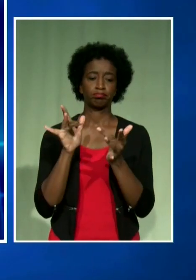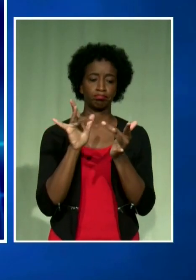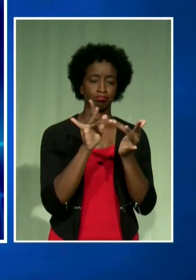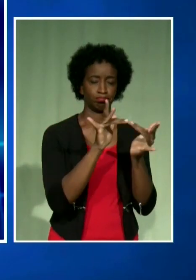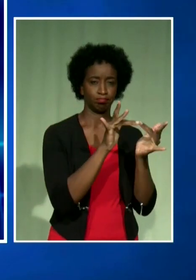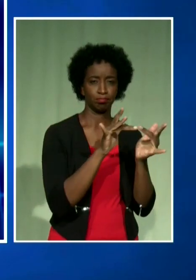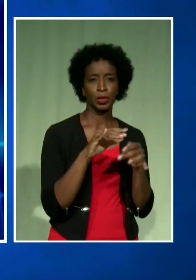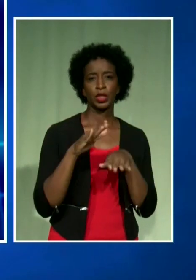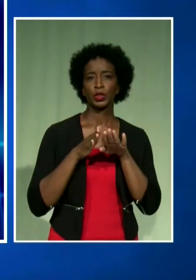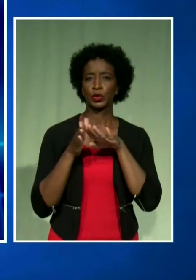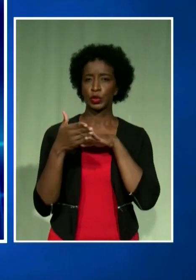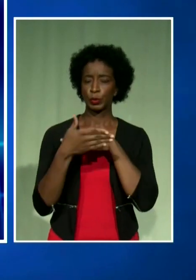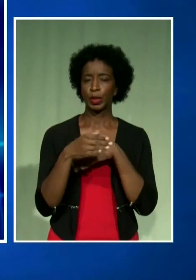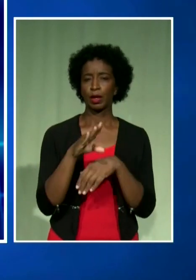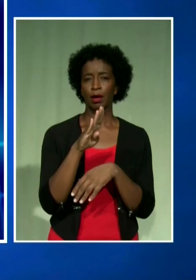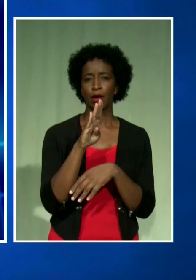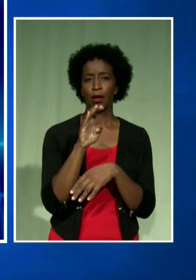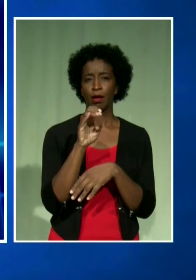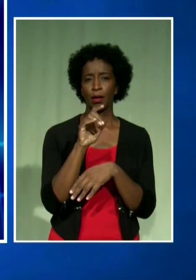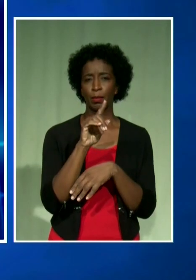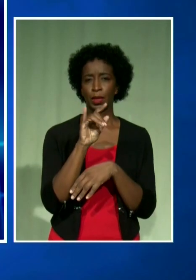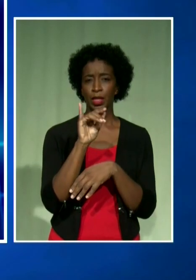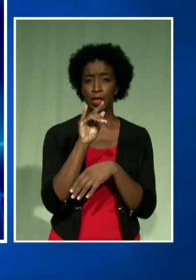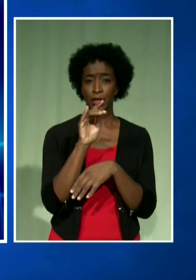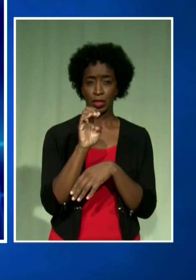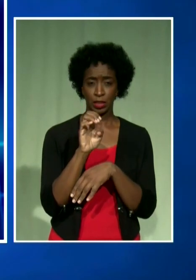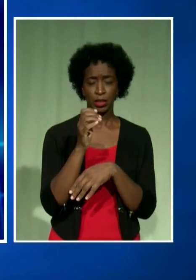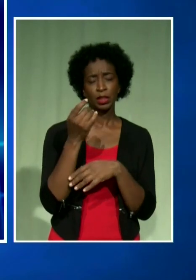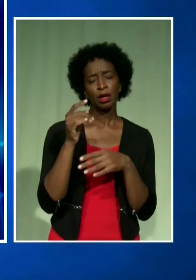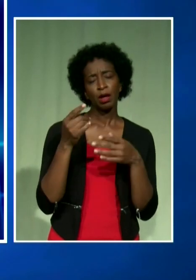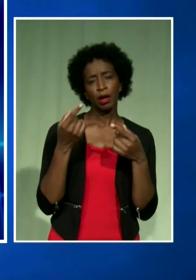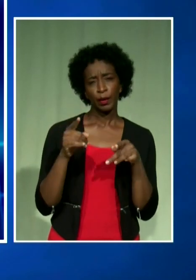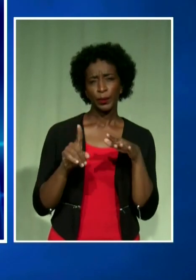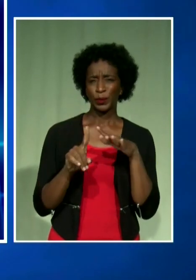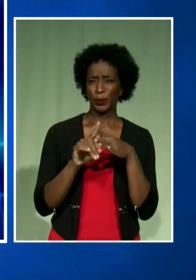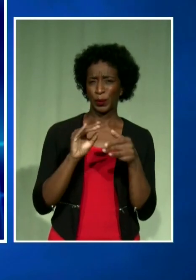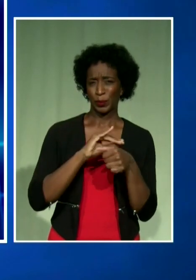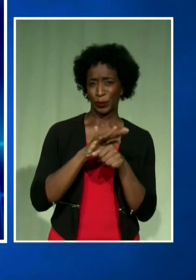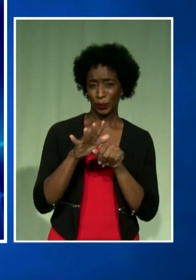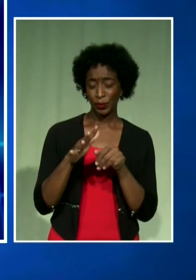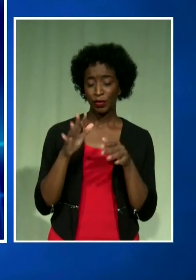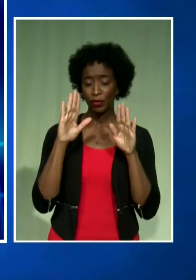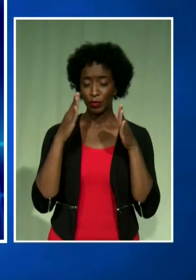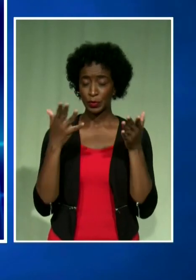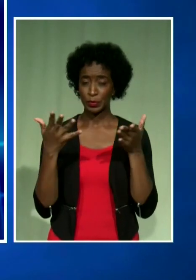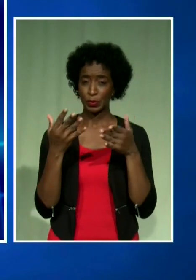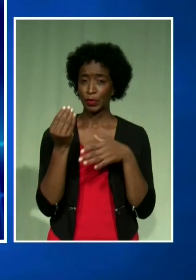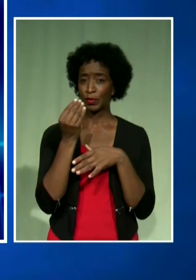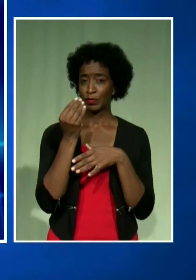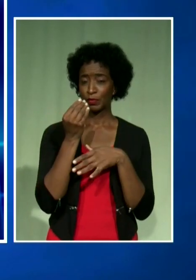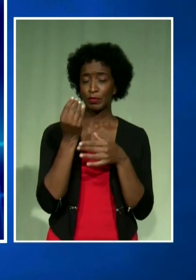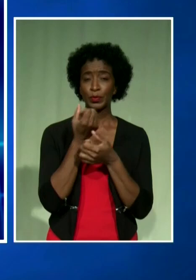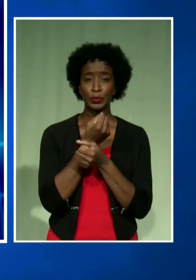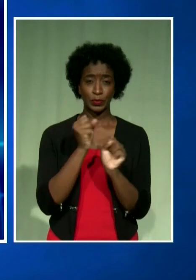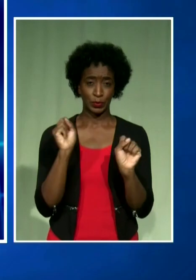pandemic and the emphasis was on food security. But government has embarked on an outreach program with the North Caribbean.